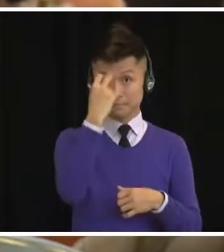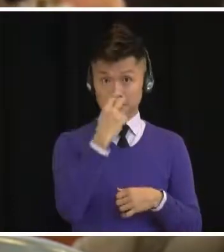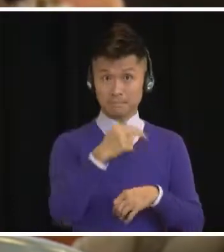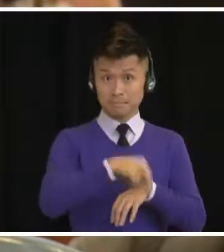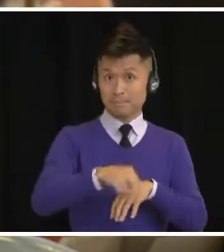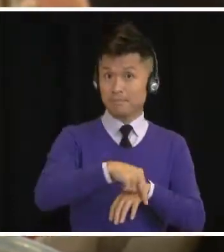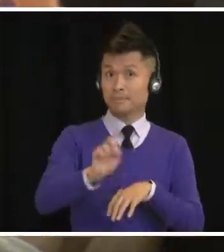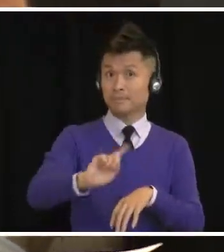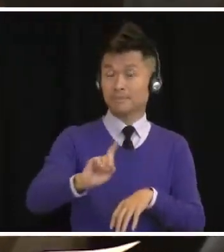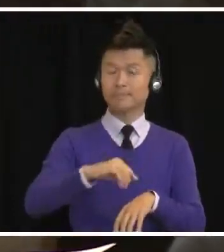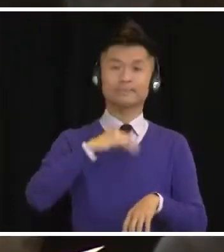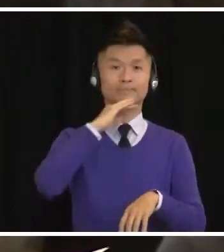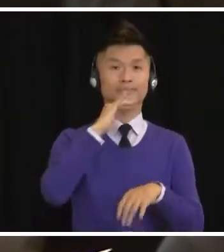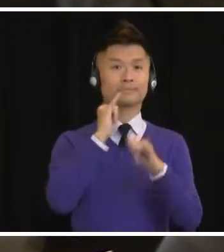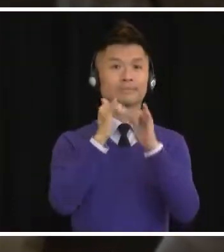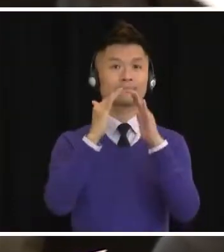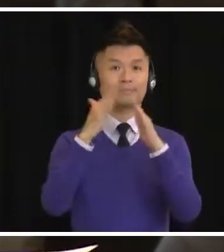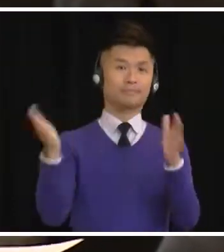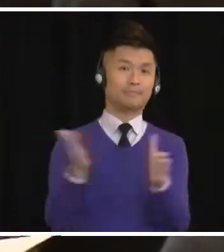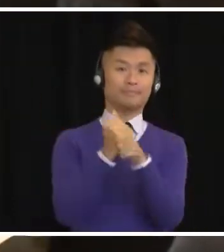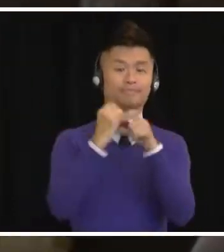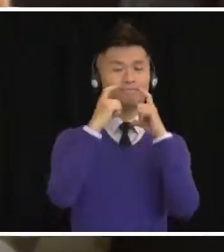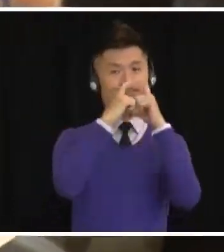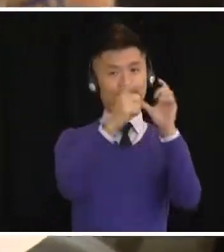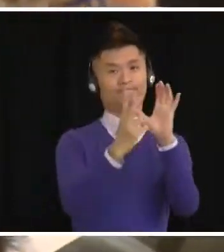the training is effective?